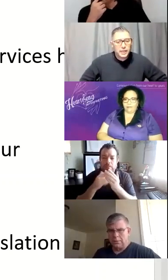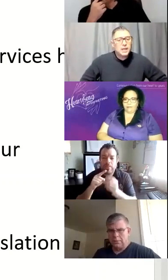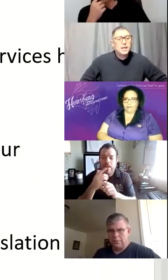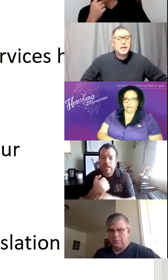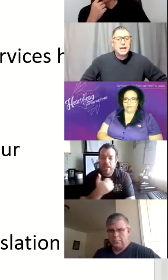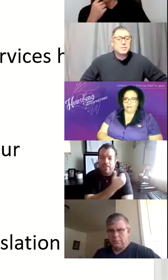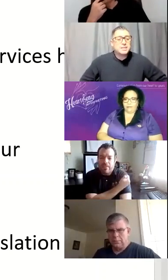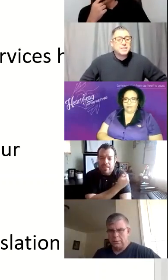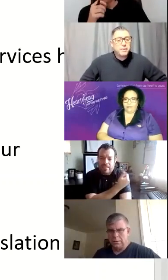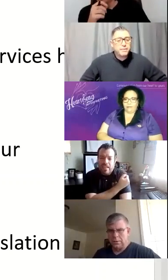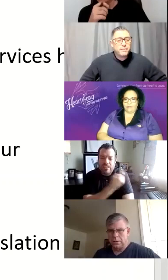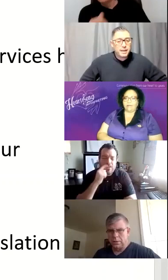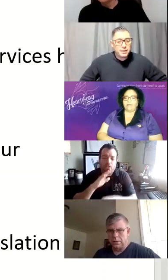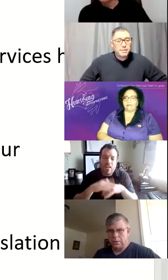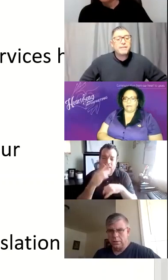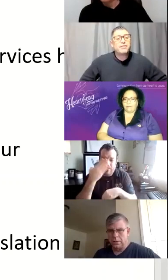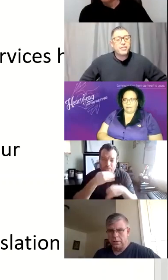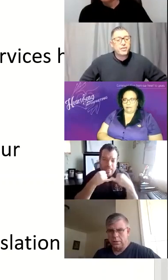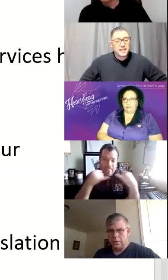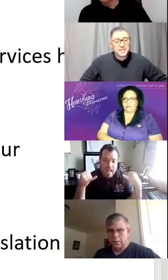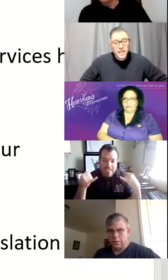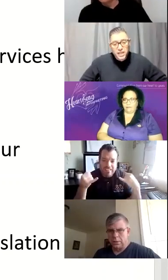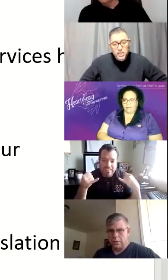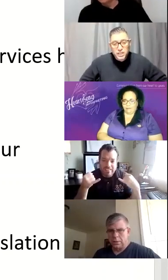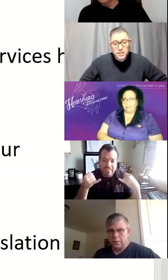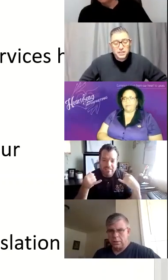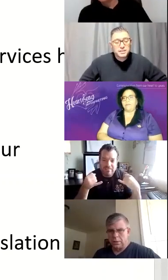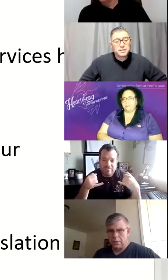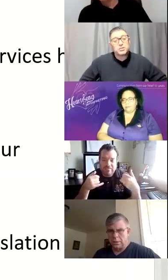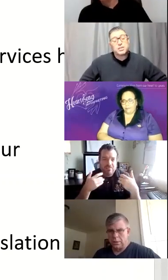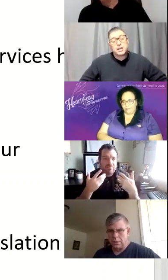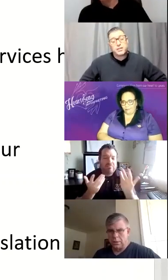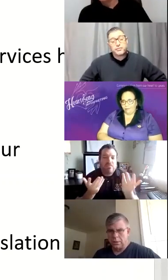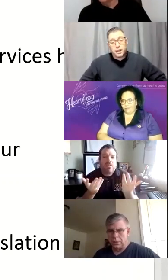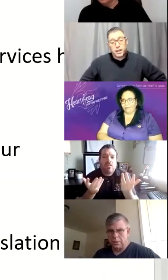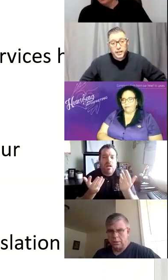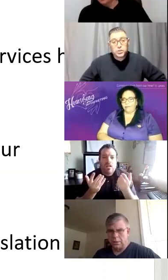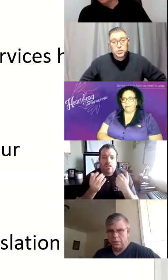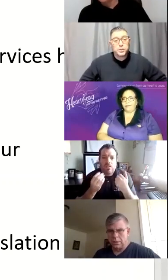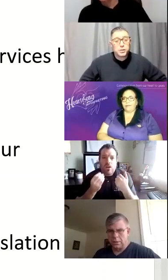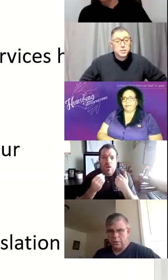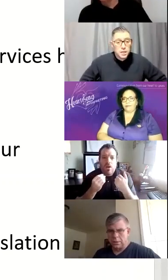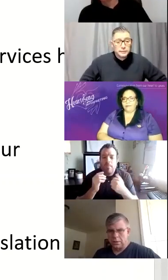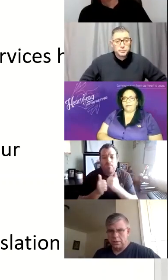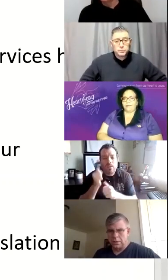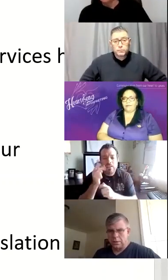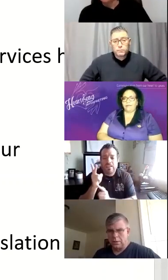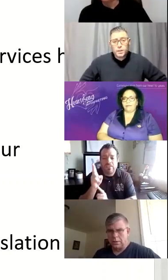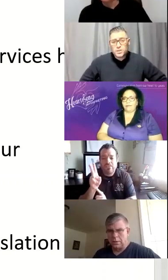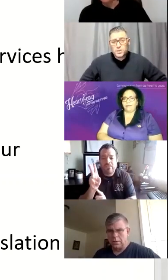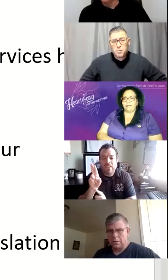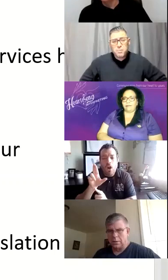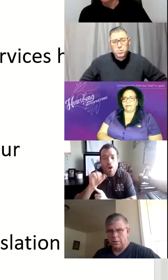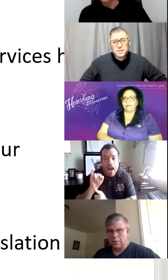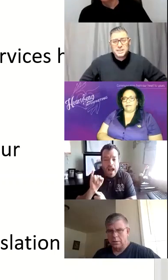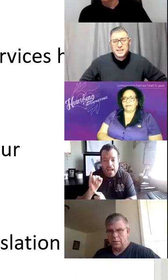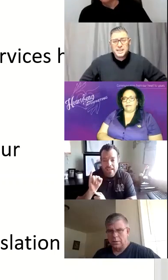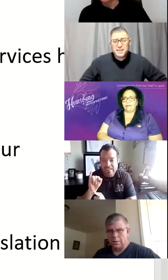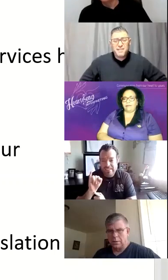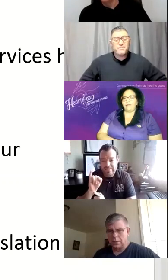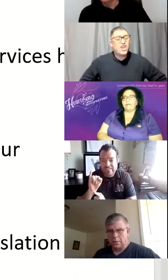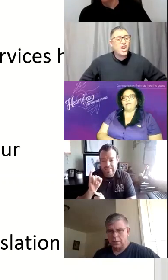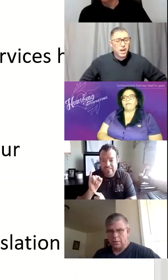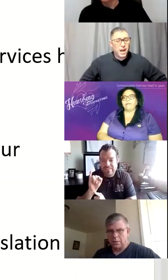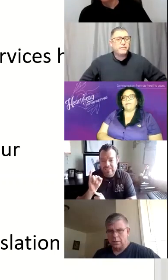it. Some of them have got their vaccinations. Those are a lot of the frontline interpreters. So